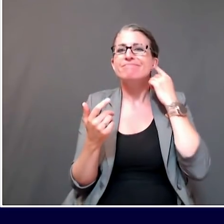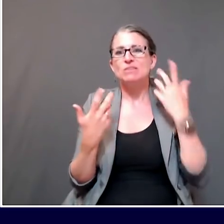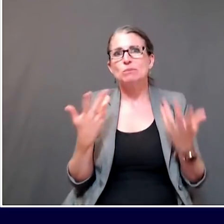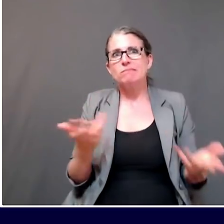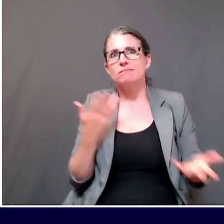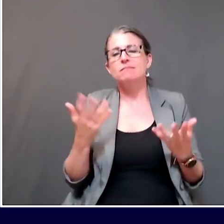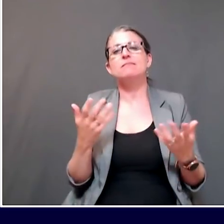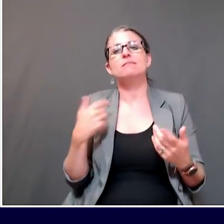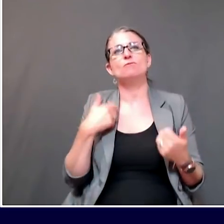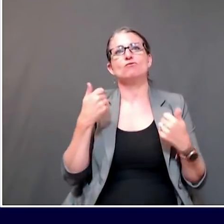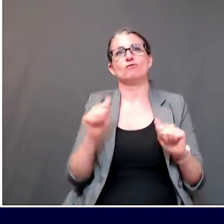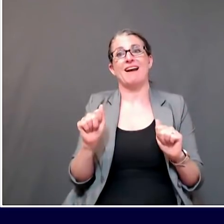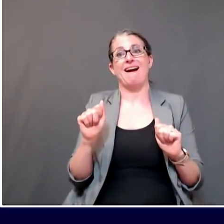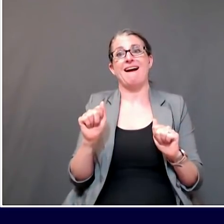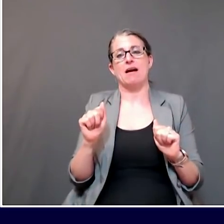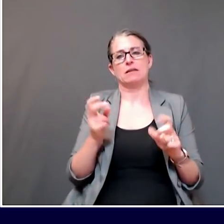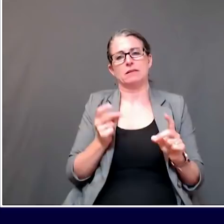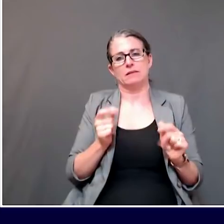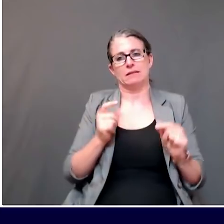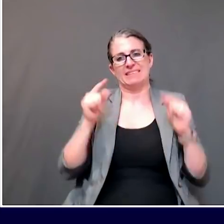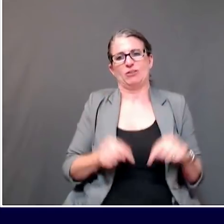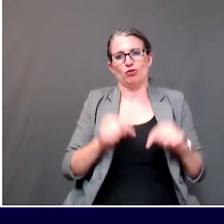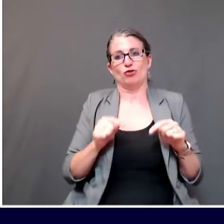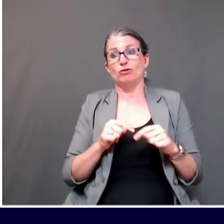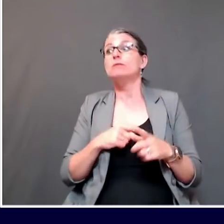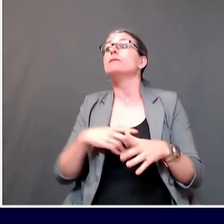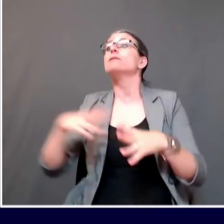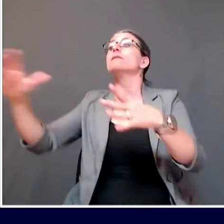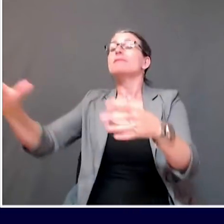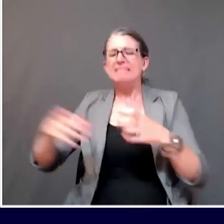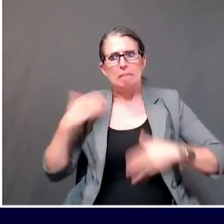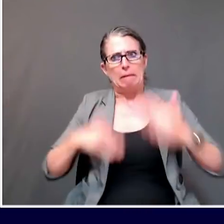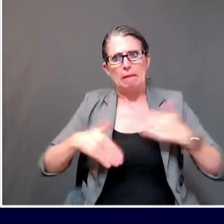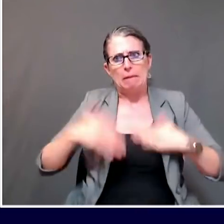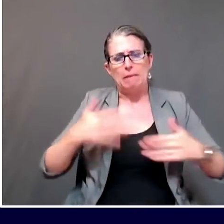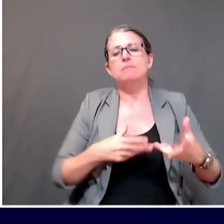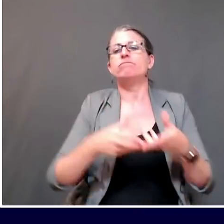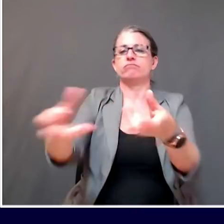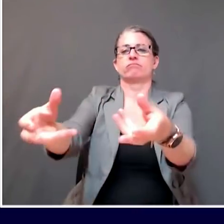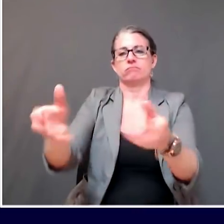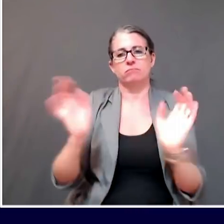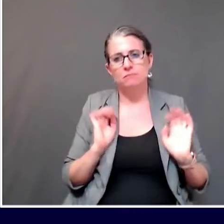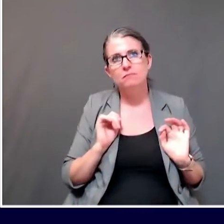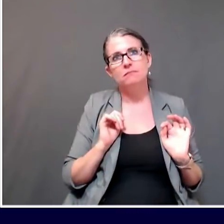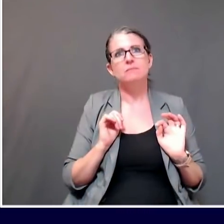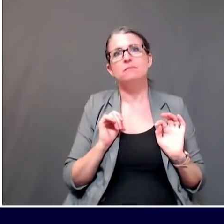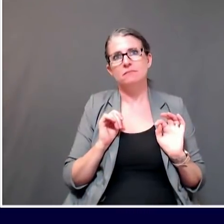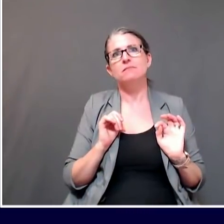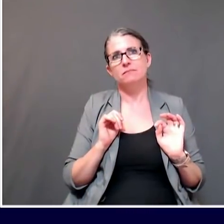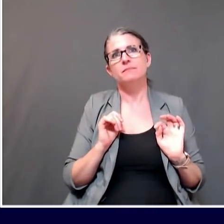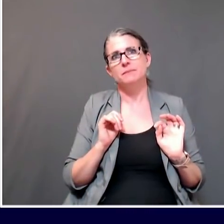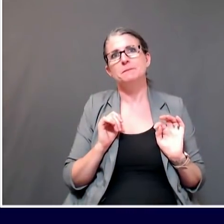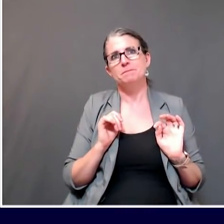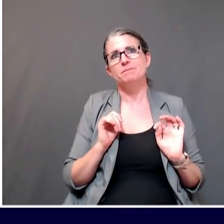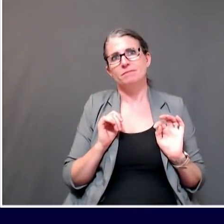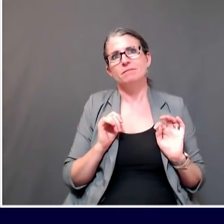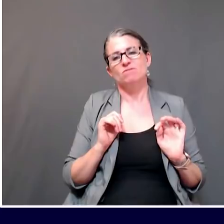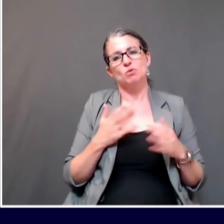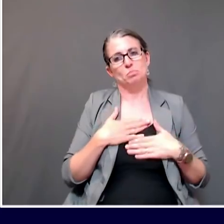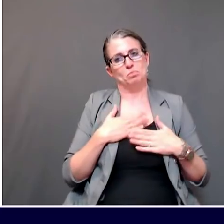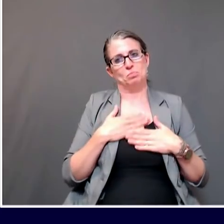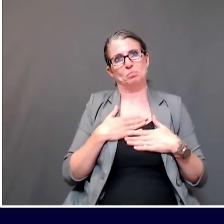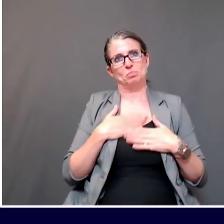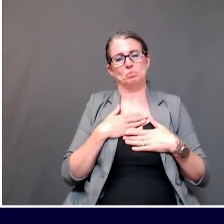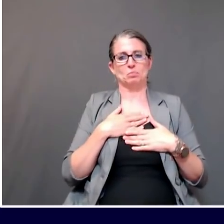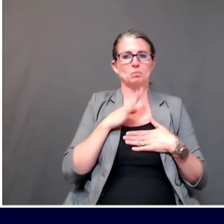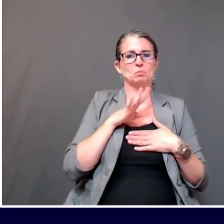sample gets to our front door and when the doctor's office is given the results. Commissioner Lambrew? Yeah, and I'll just add, we will also have under our